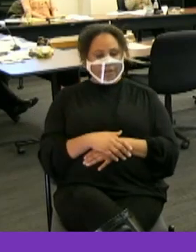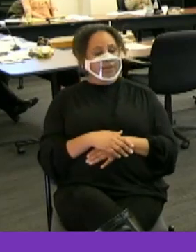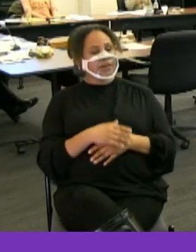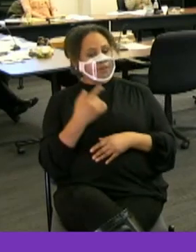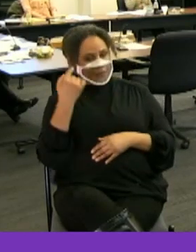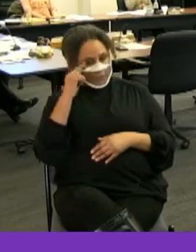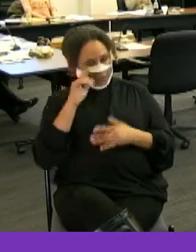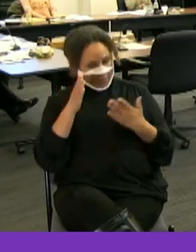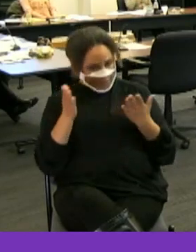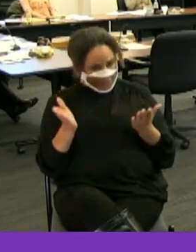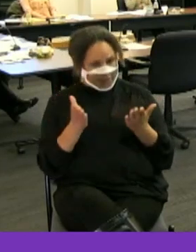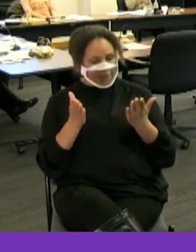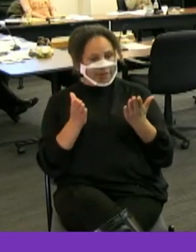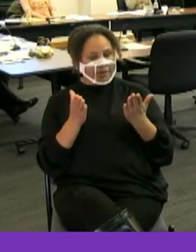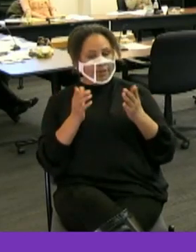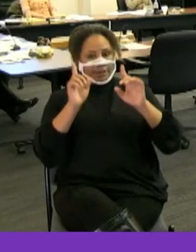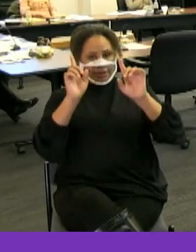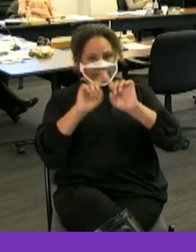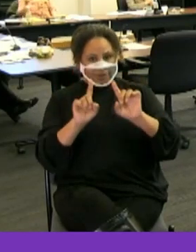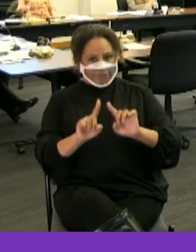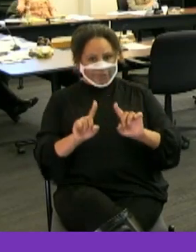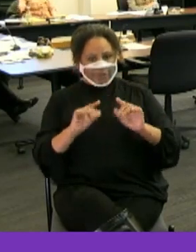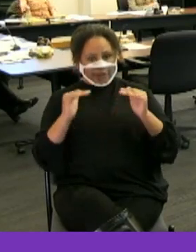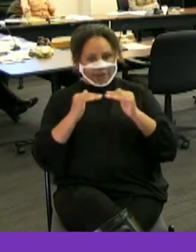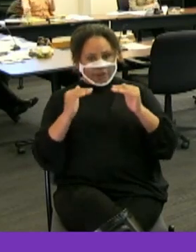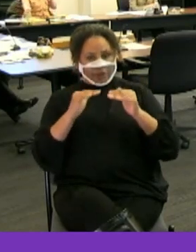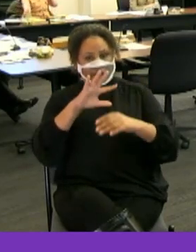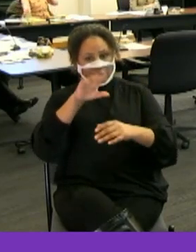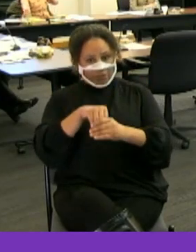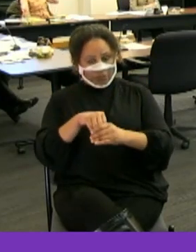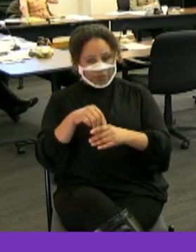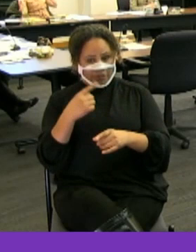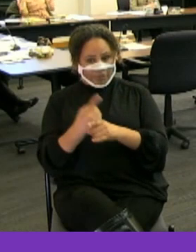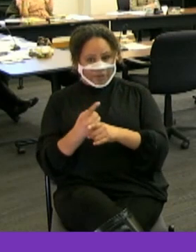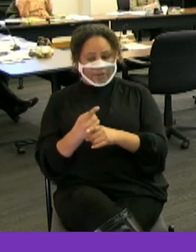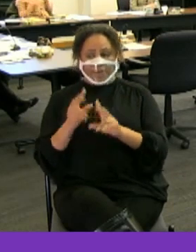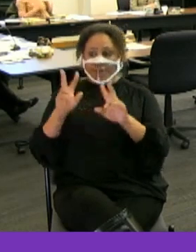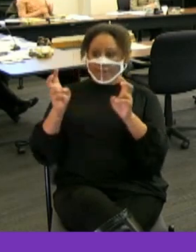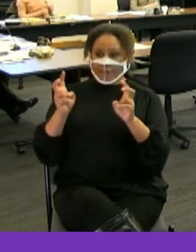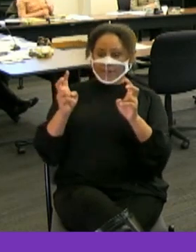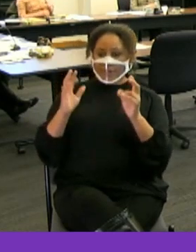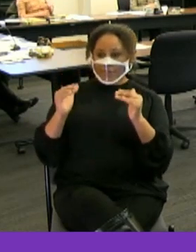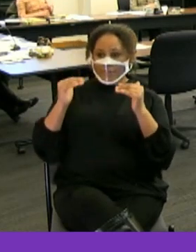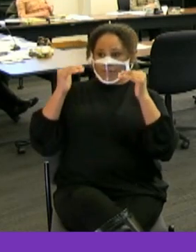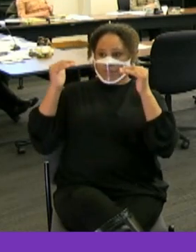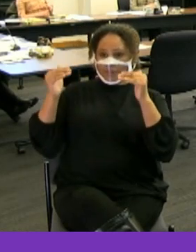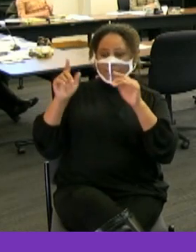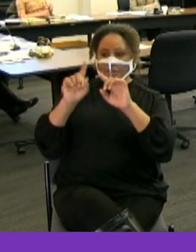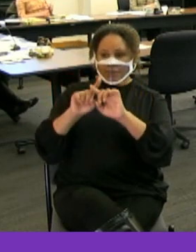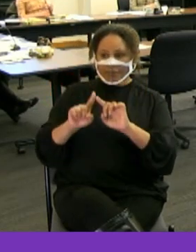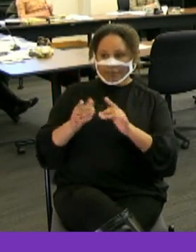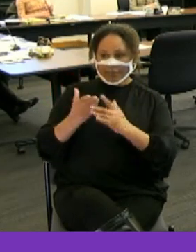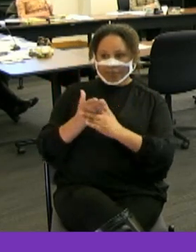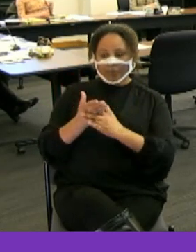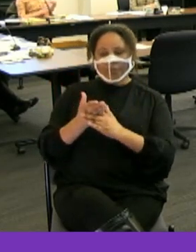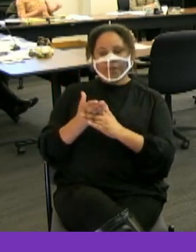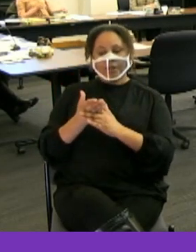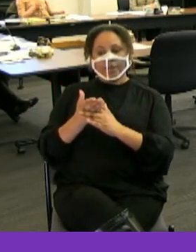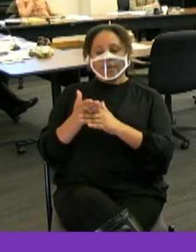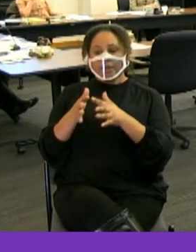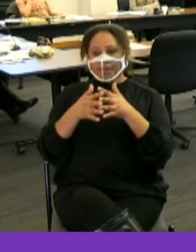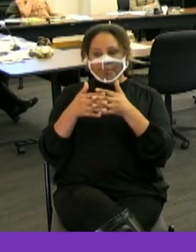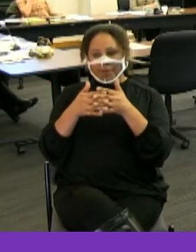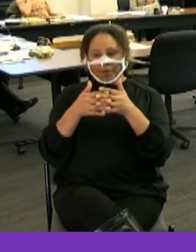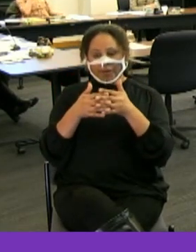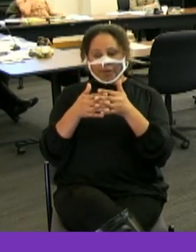advancing diversity, equity, and inclusion, right? Well, the title is Advancing Diversity through the American Association of Community Colleges, but it's